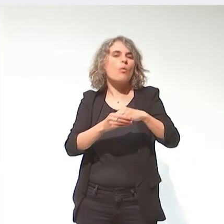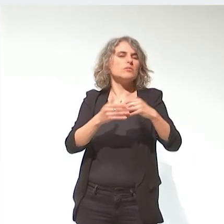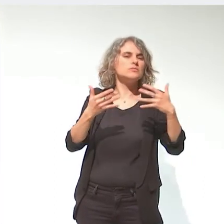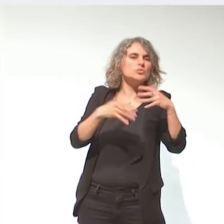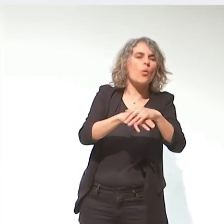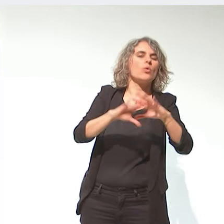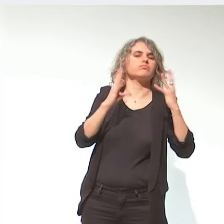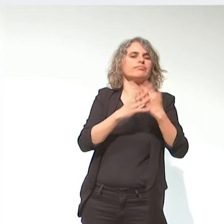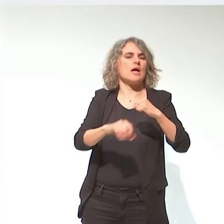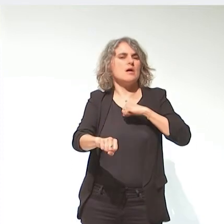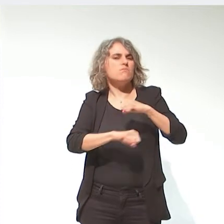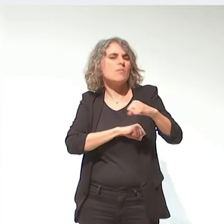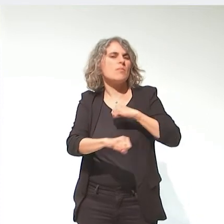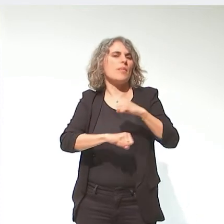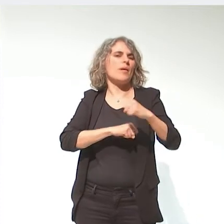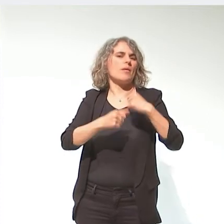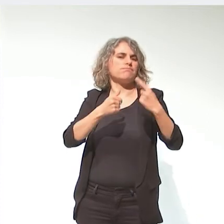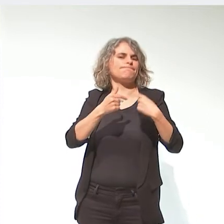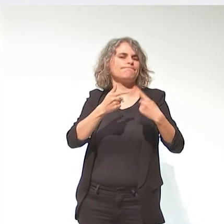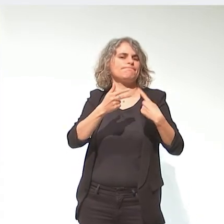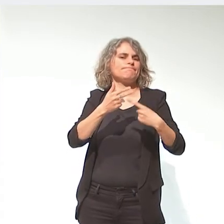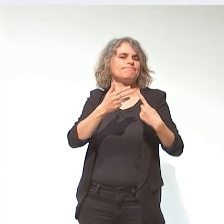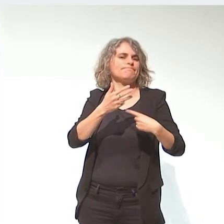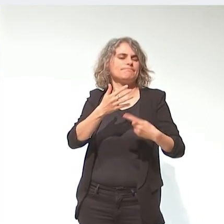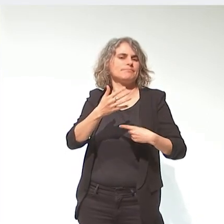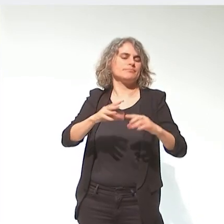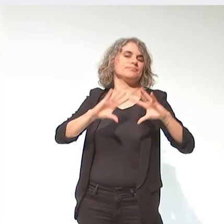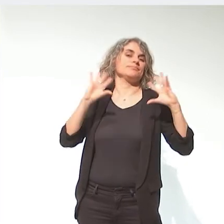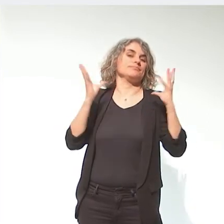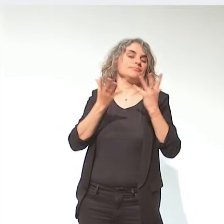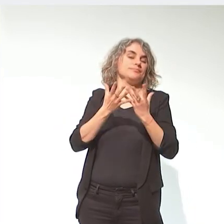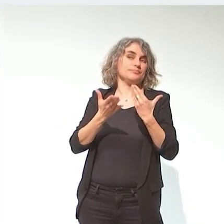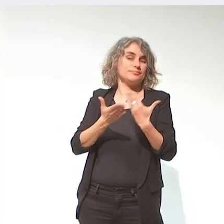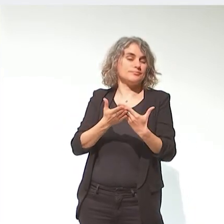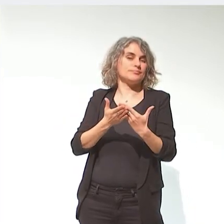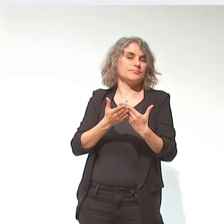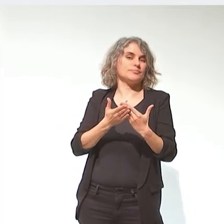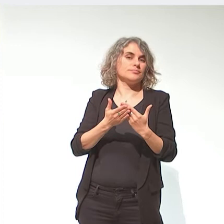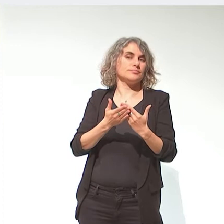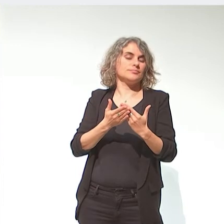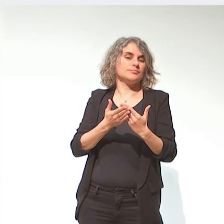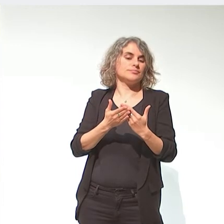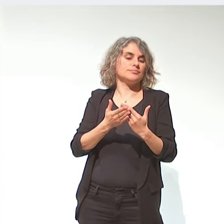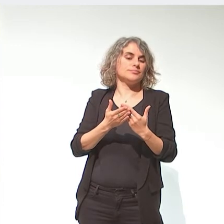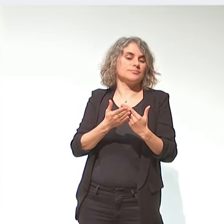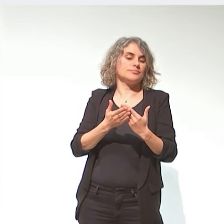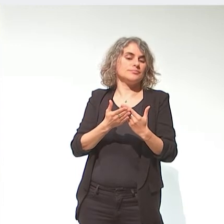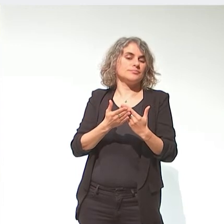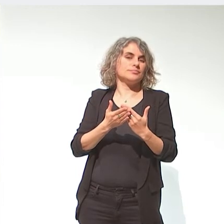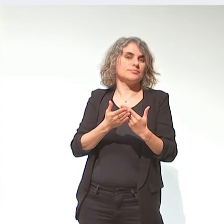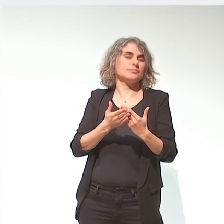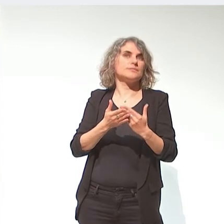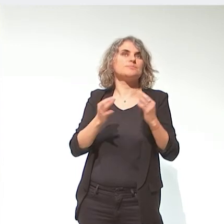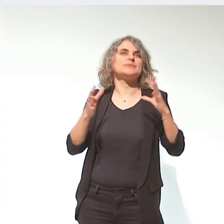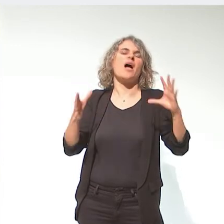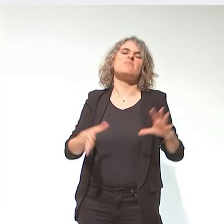not a political slogan, but it is